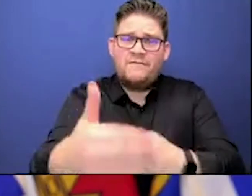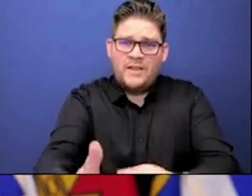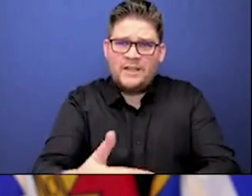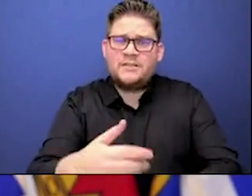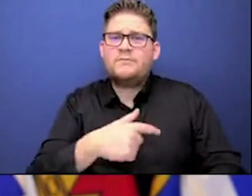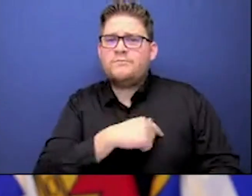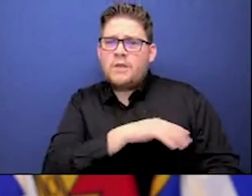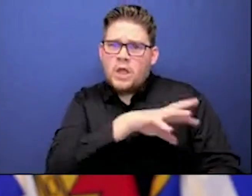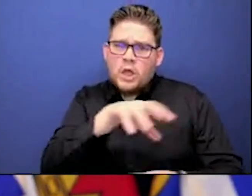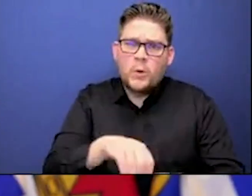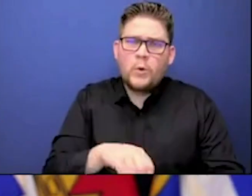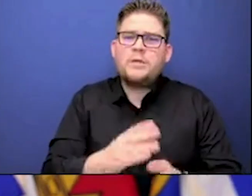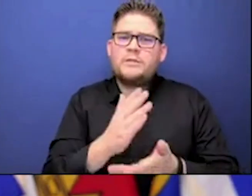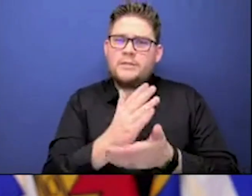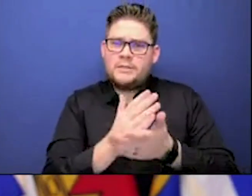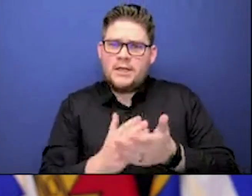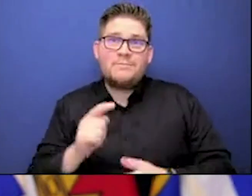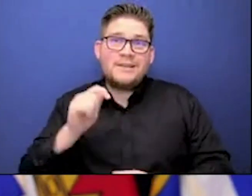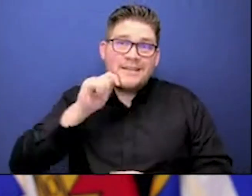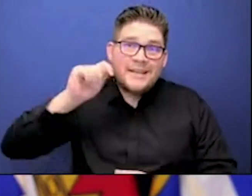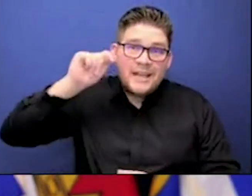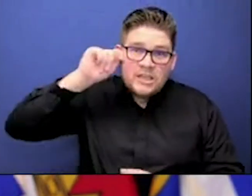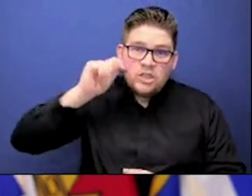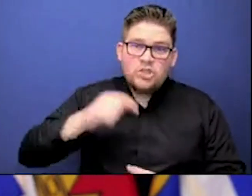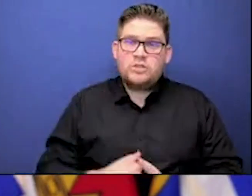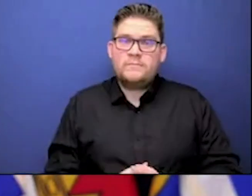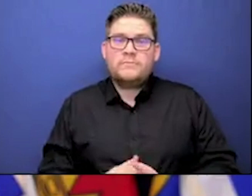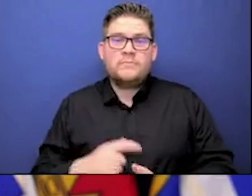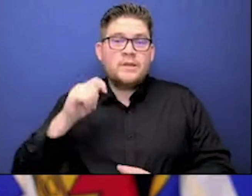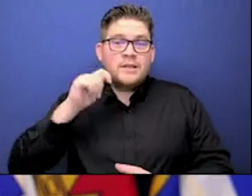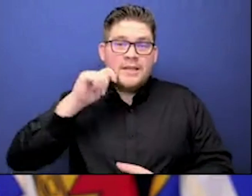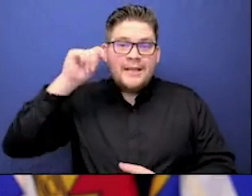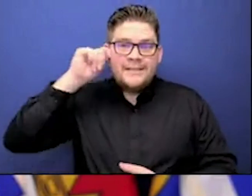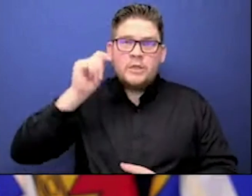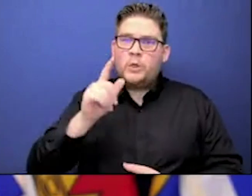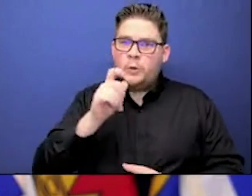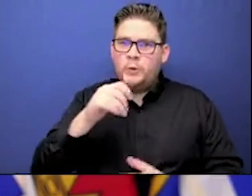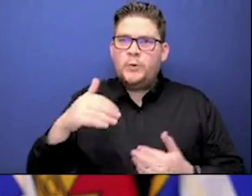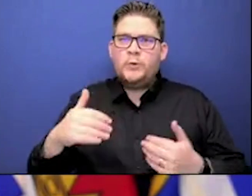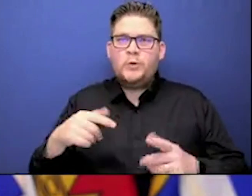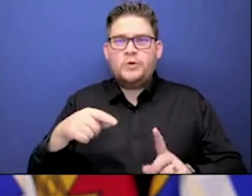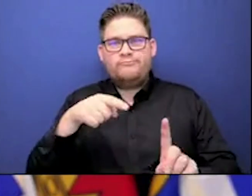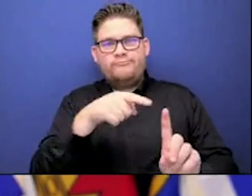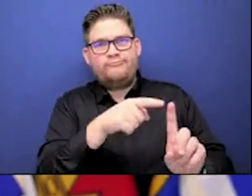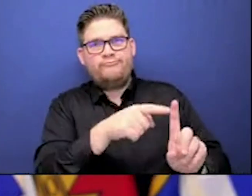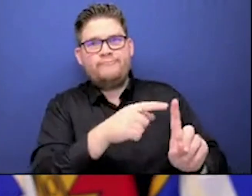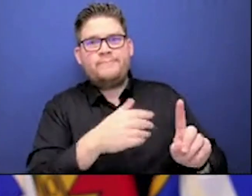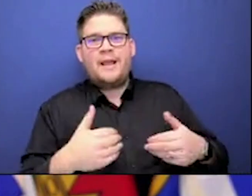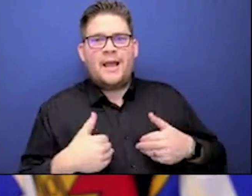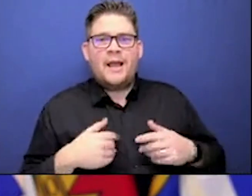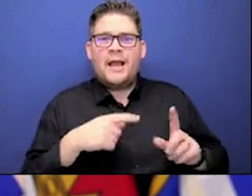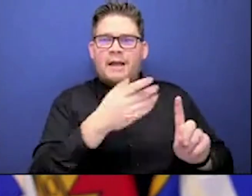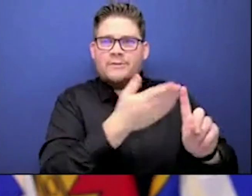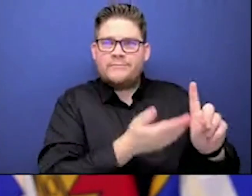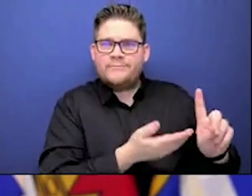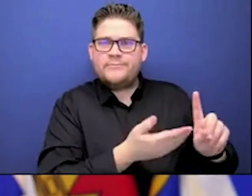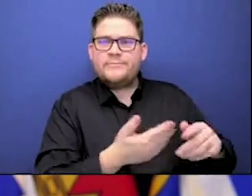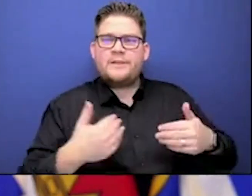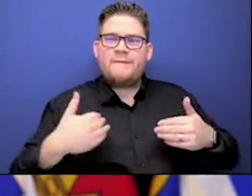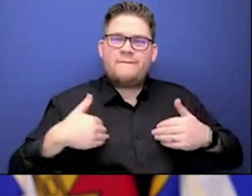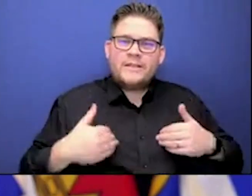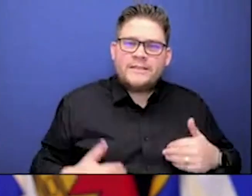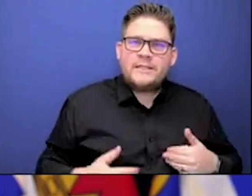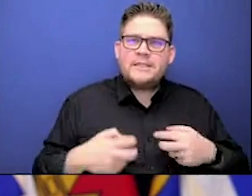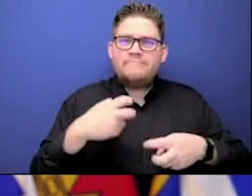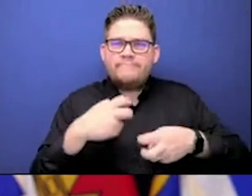There's a number of people in that group. And there are all ongoing studies. As we've said all along, we are learning a lot as we go,